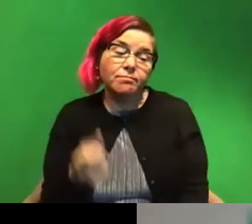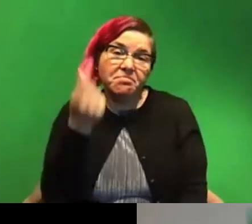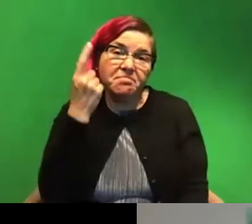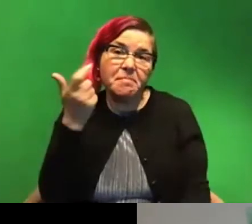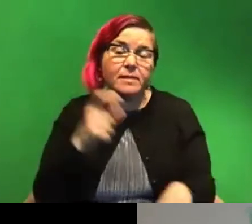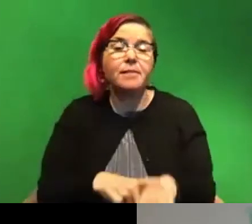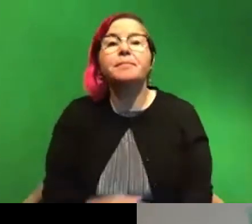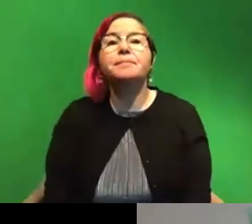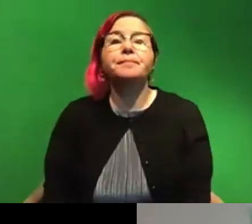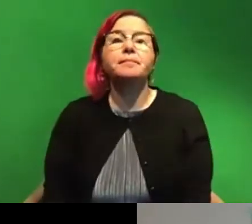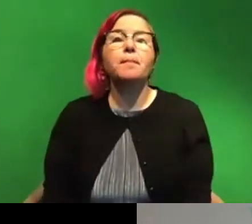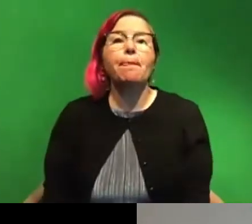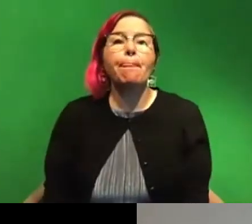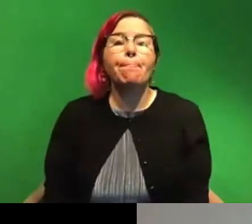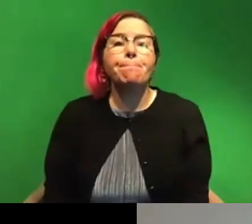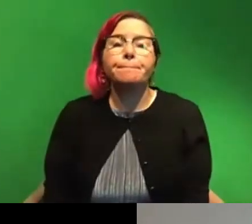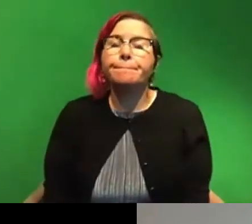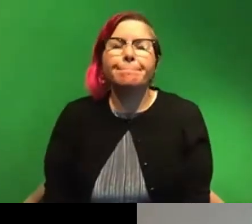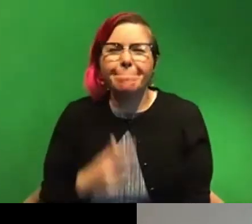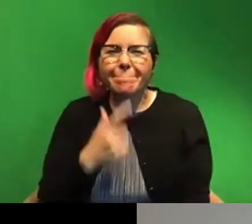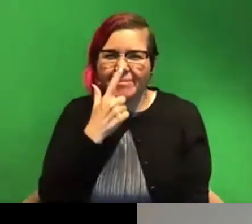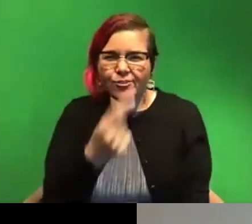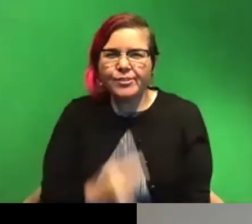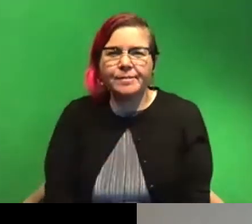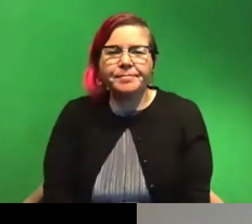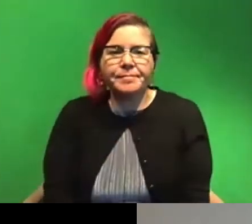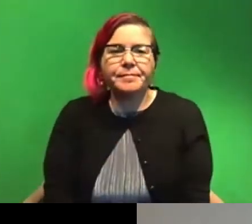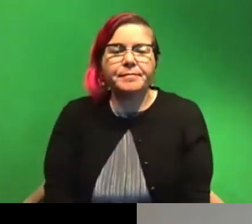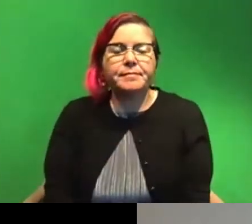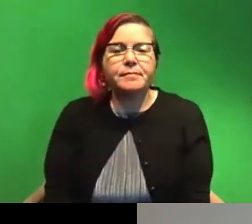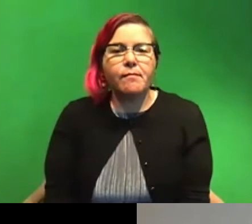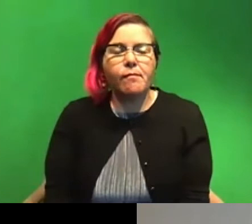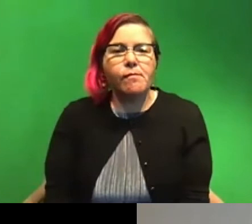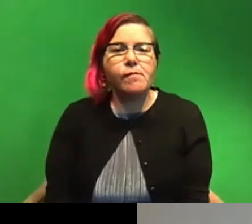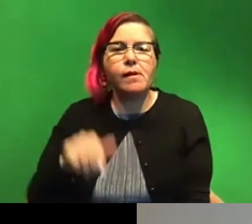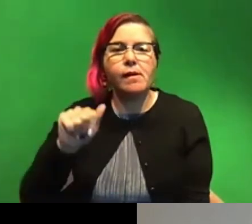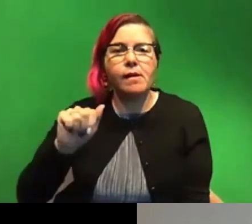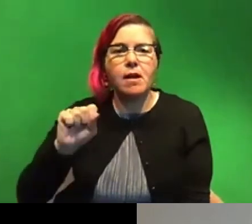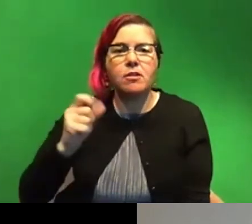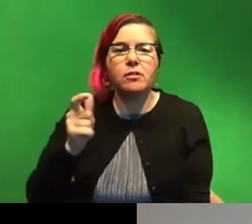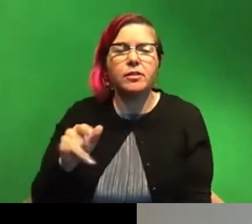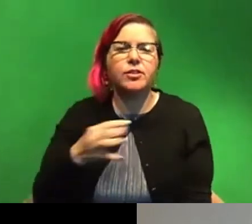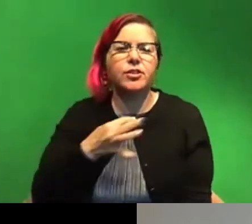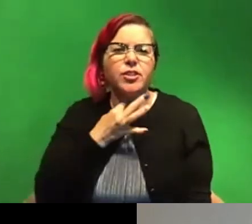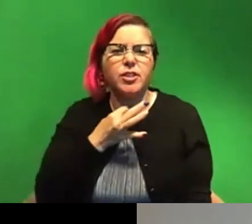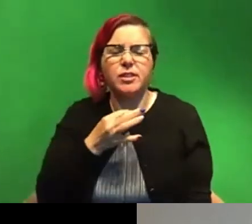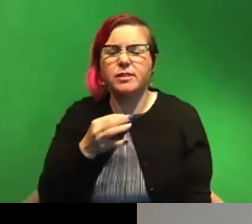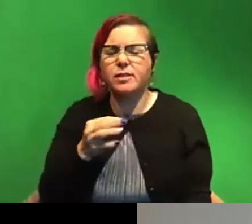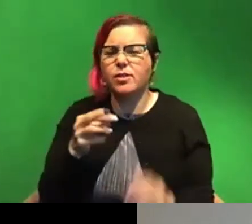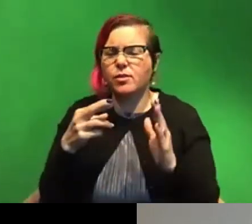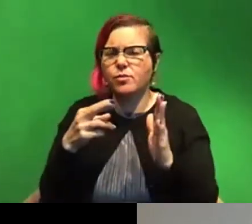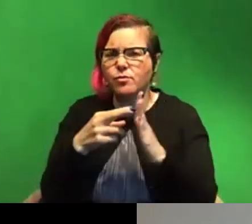Sounds good. Yeah, that's so interesting. Let's see. So Ashley would like to know, how strict are the regulations